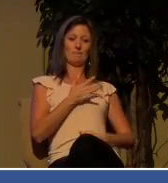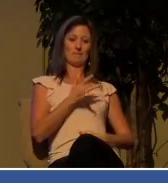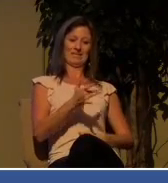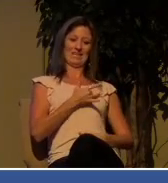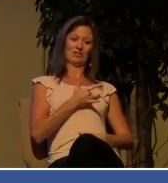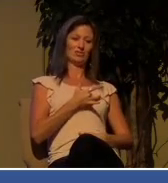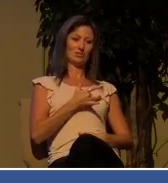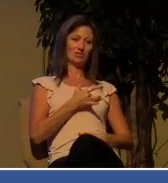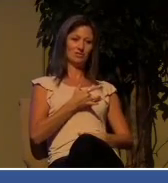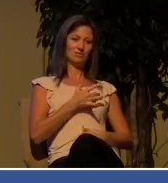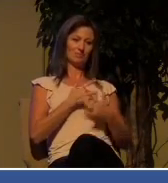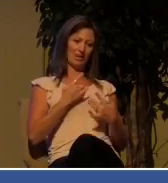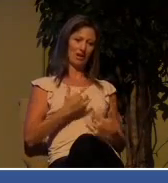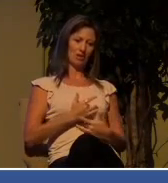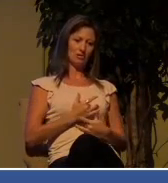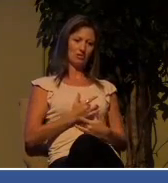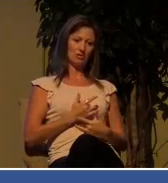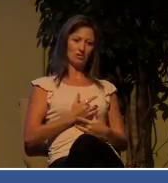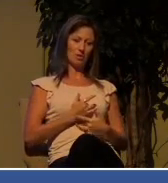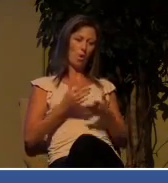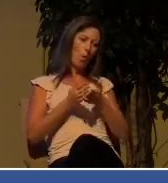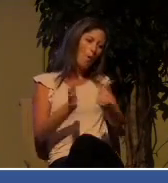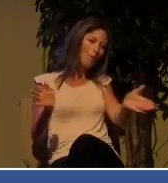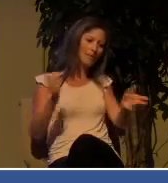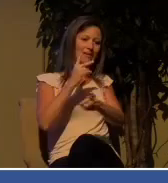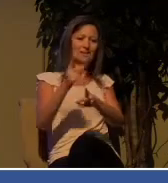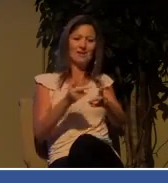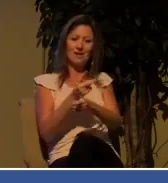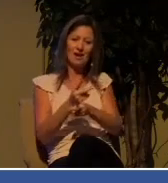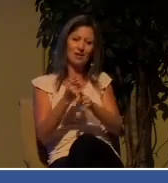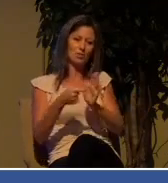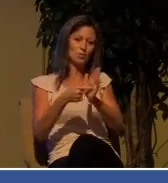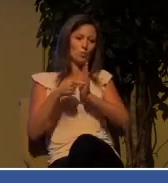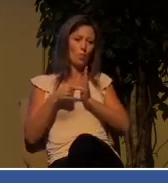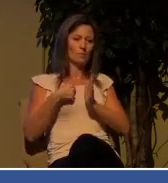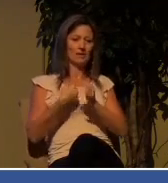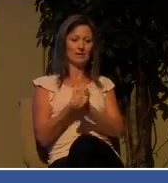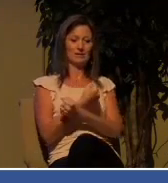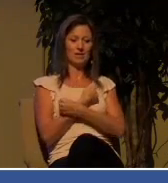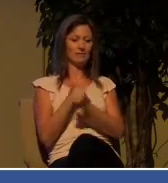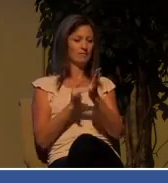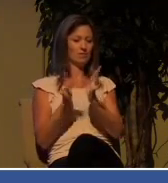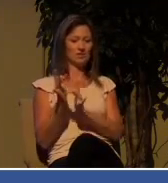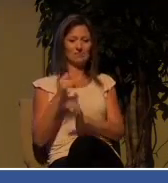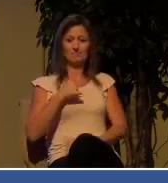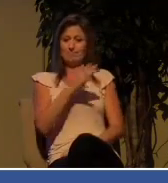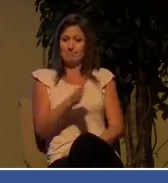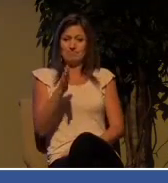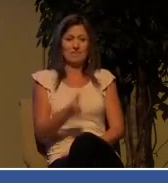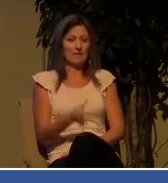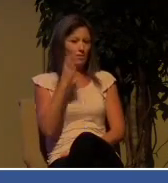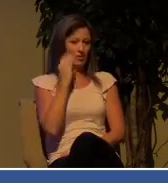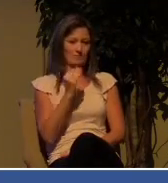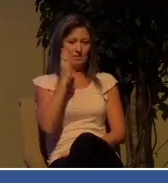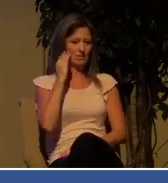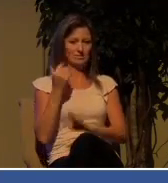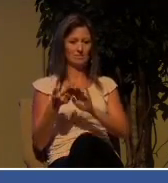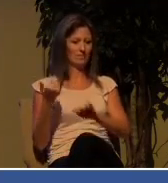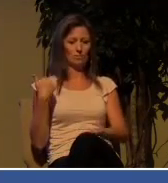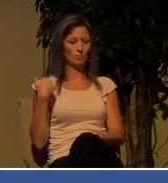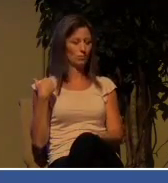open and just meeting me with the love of Jesus in a way I had never experienced it